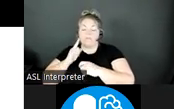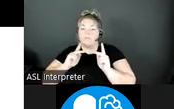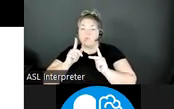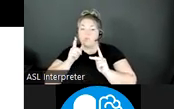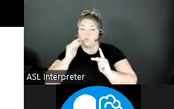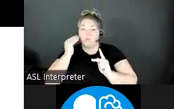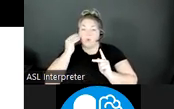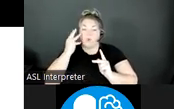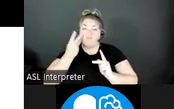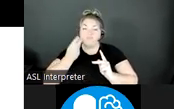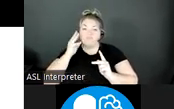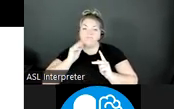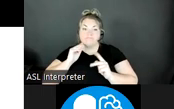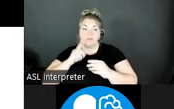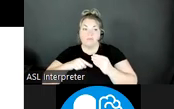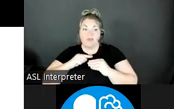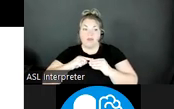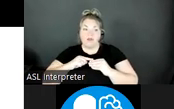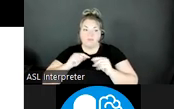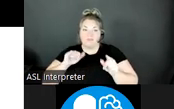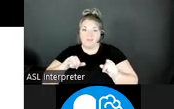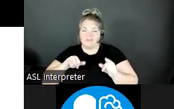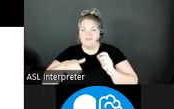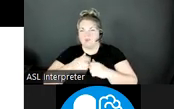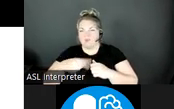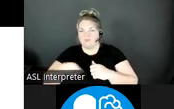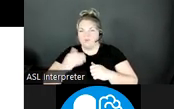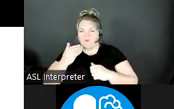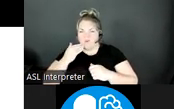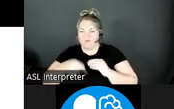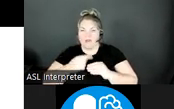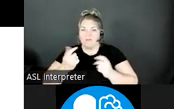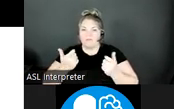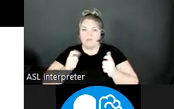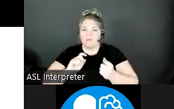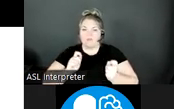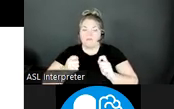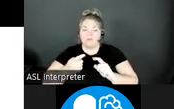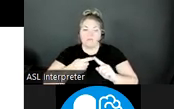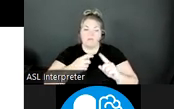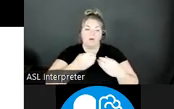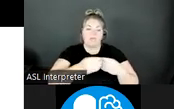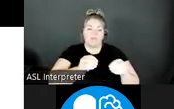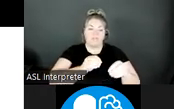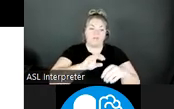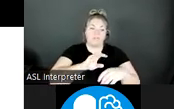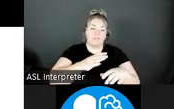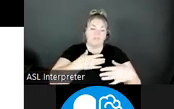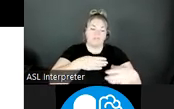know about the big, most folks here know about the big transition from the Office of Behavioral Health to the BHA,